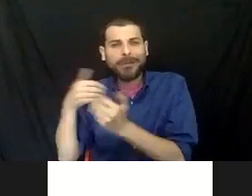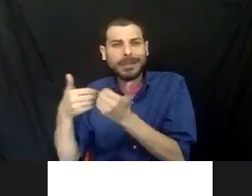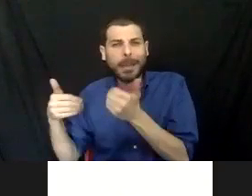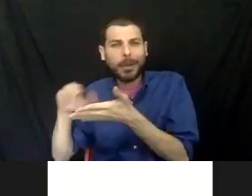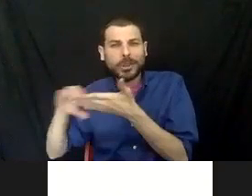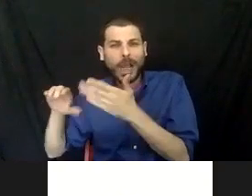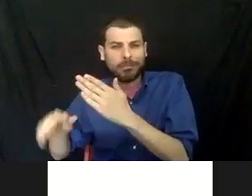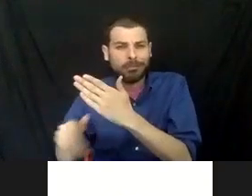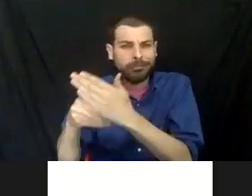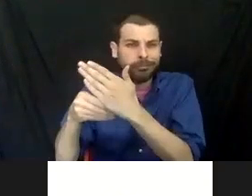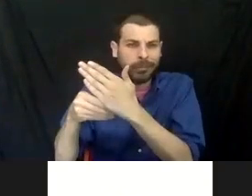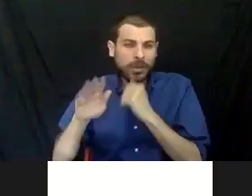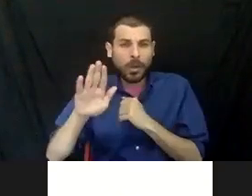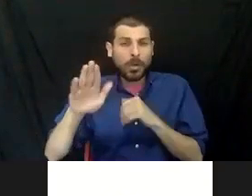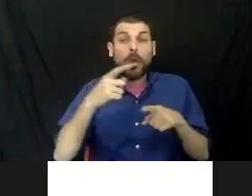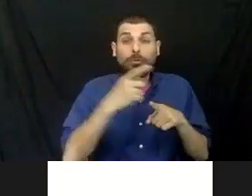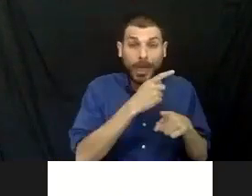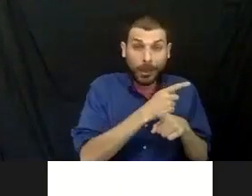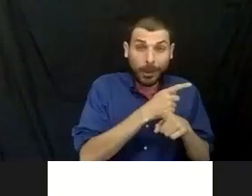separate payment from your regular benefit.